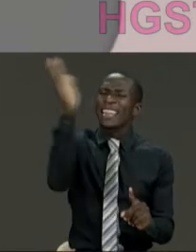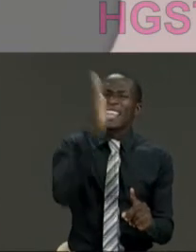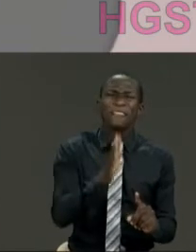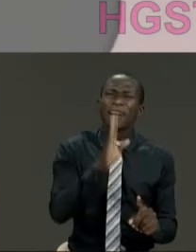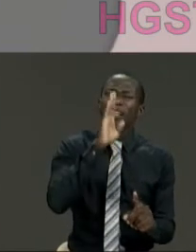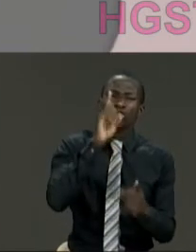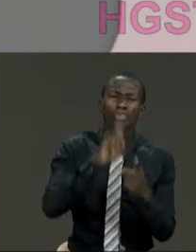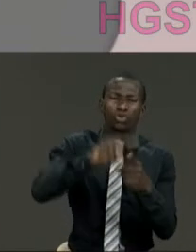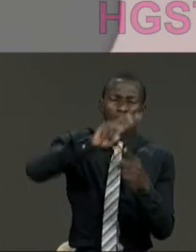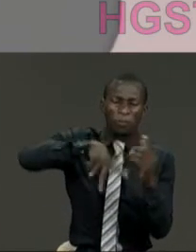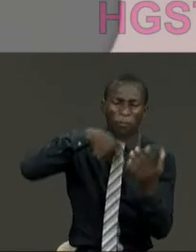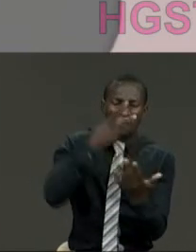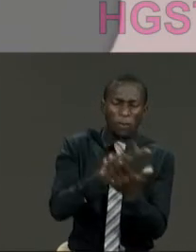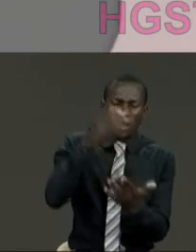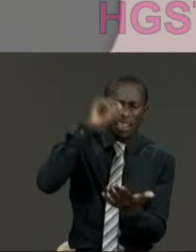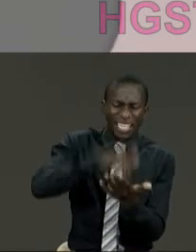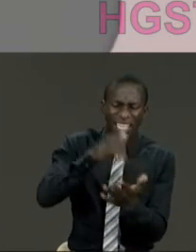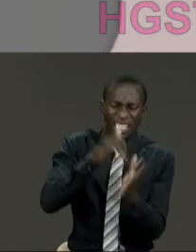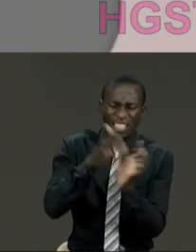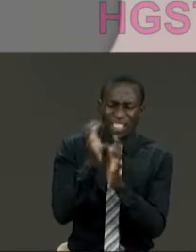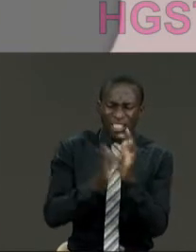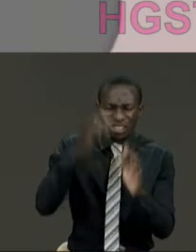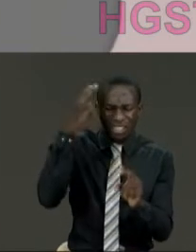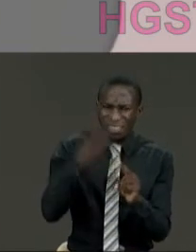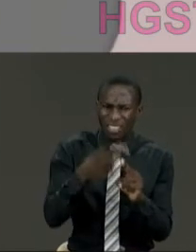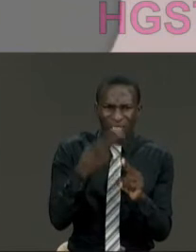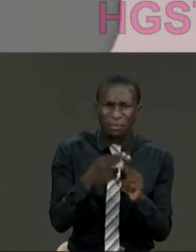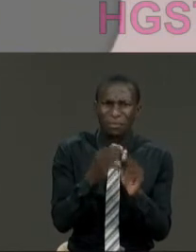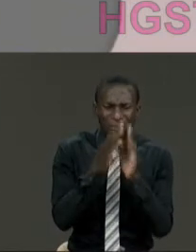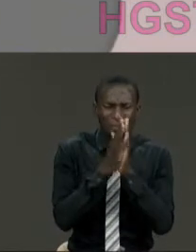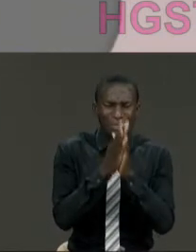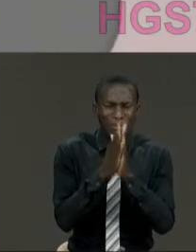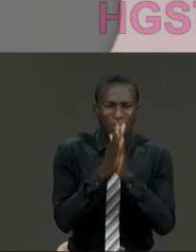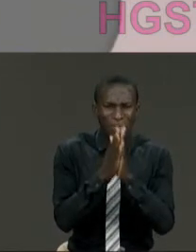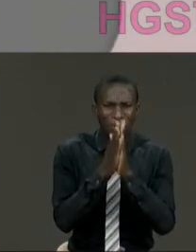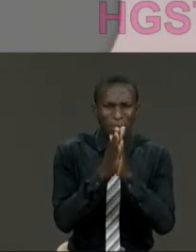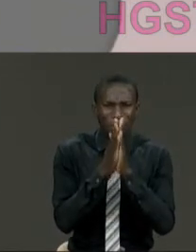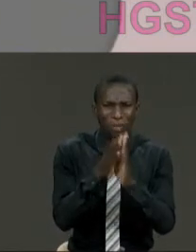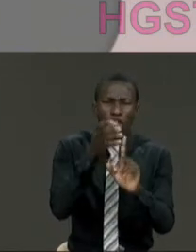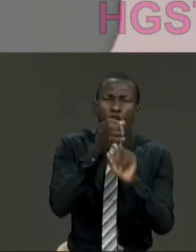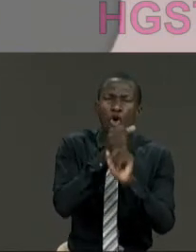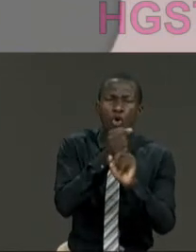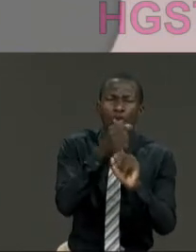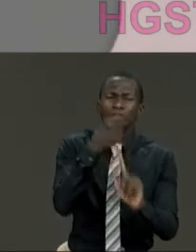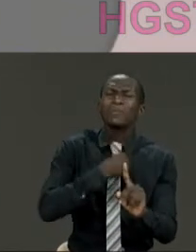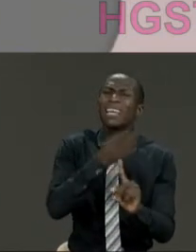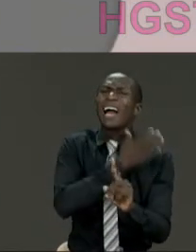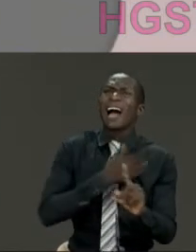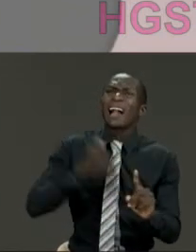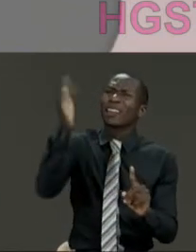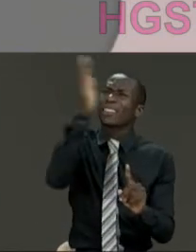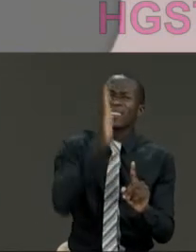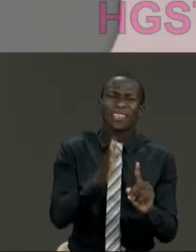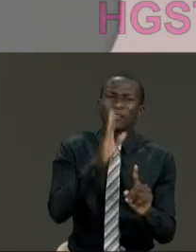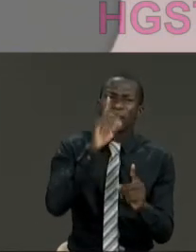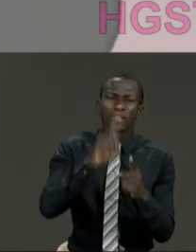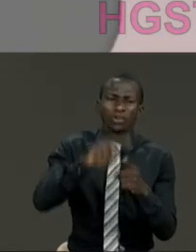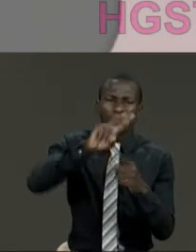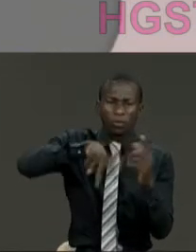hold me and never to fall in the name of Jesus. Hold me and never to fall in Jesus'